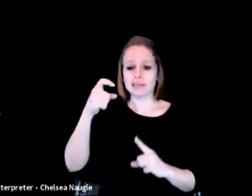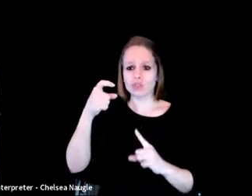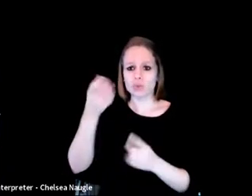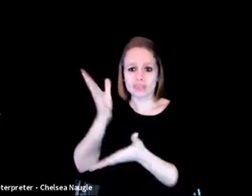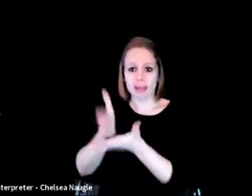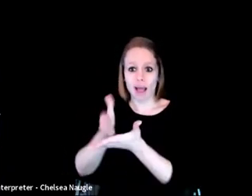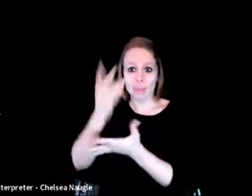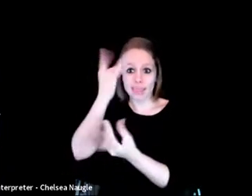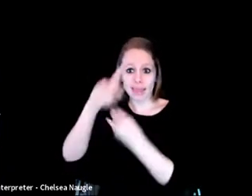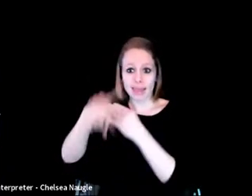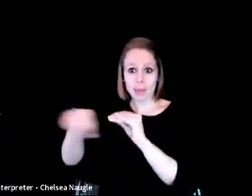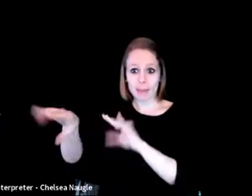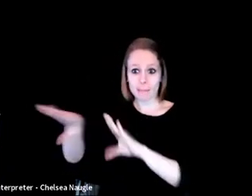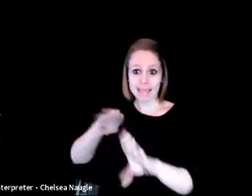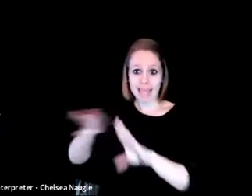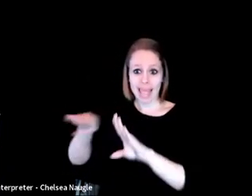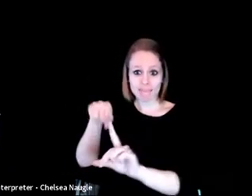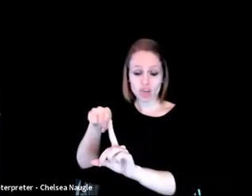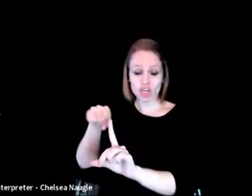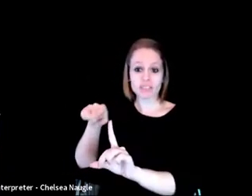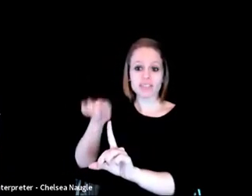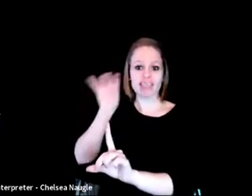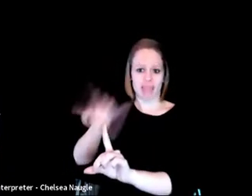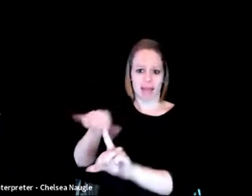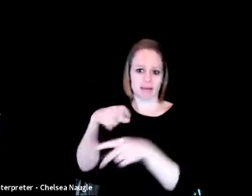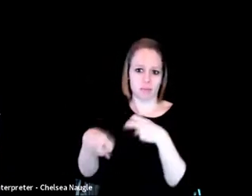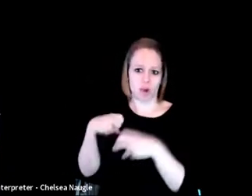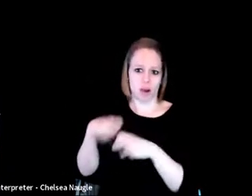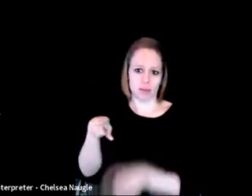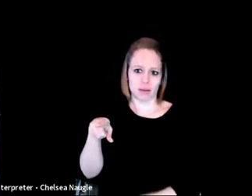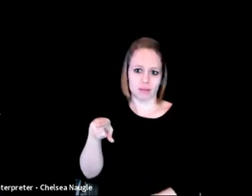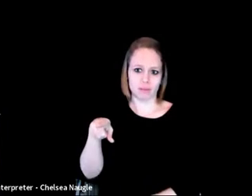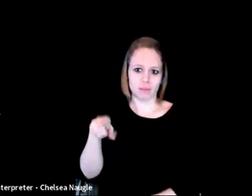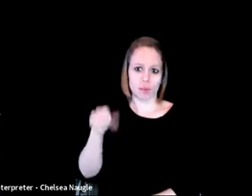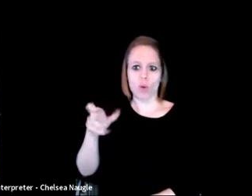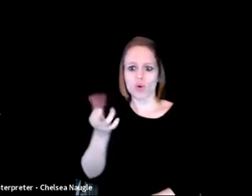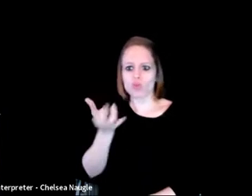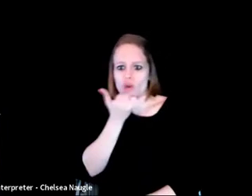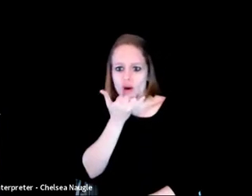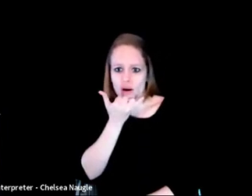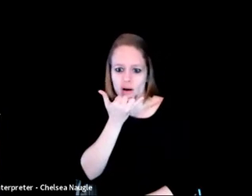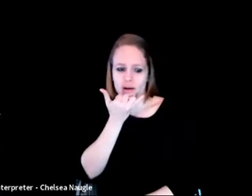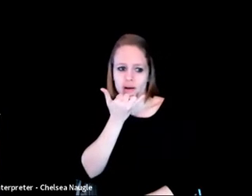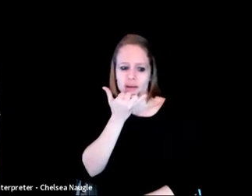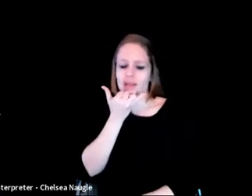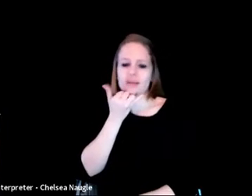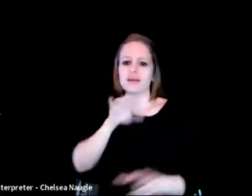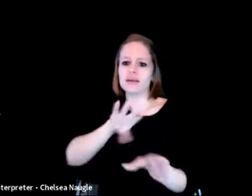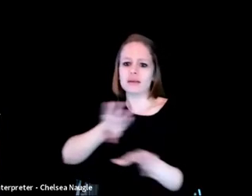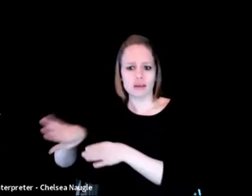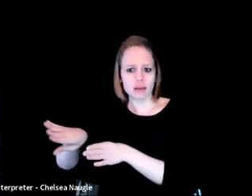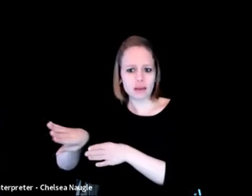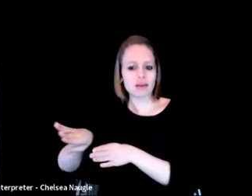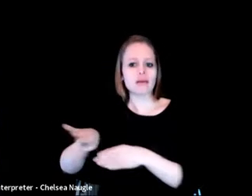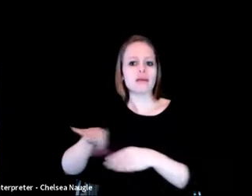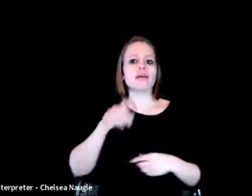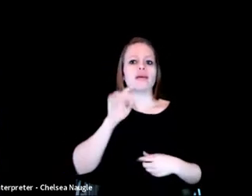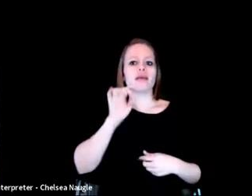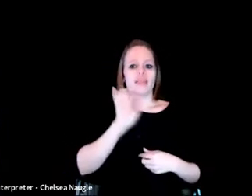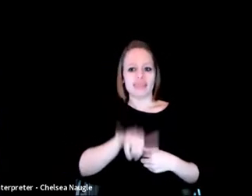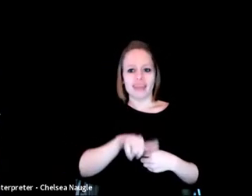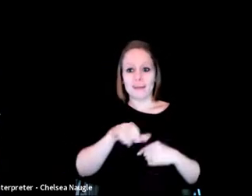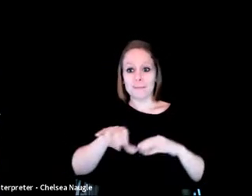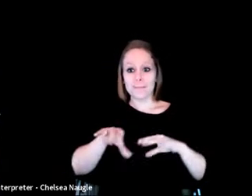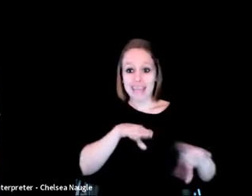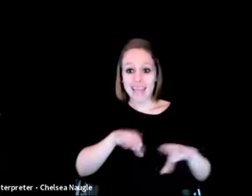as a problem or as wrong, more as they're actually creative adaptations,